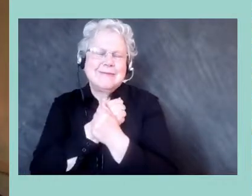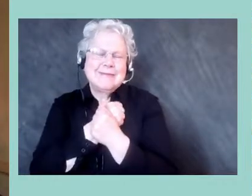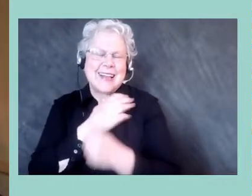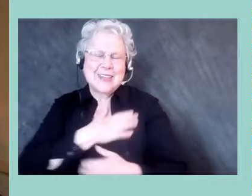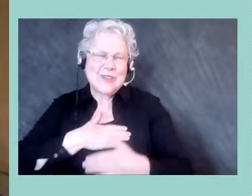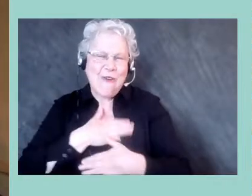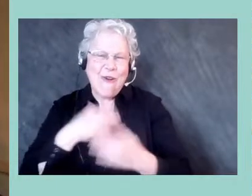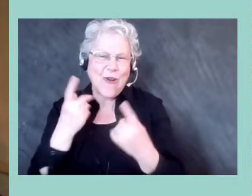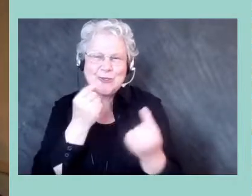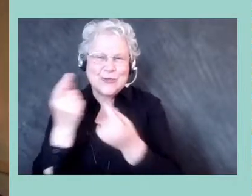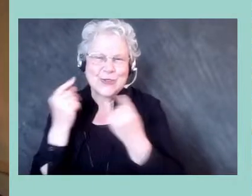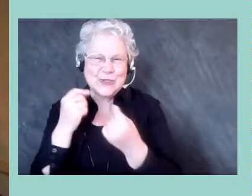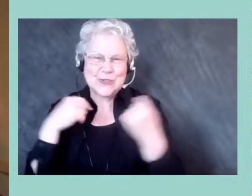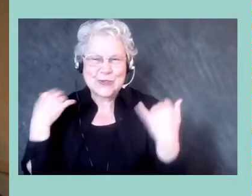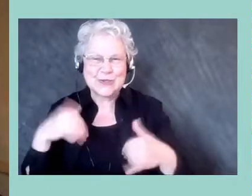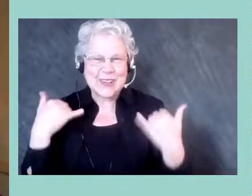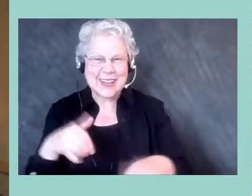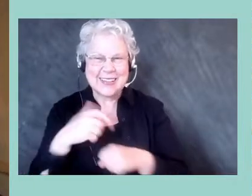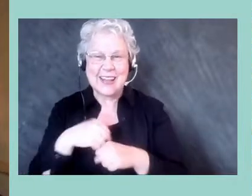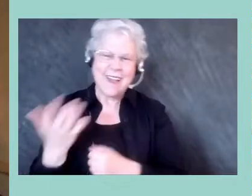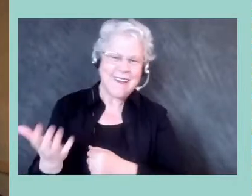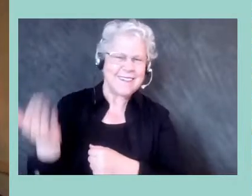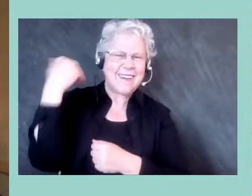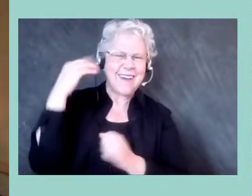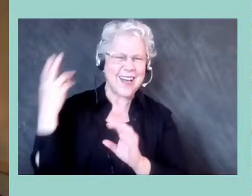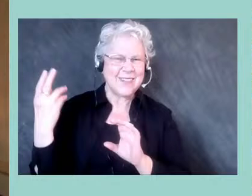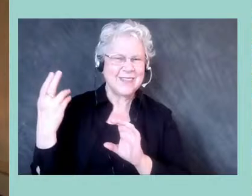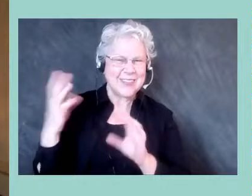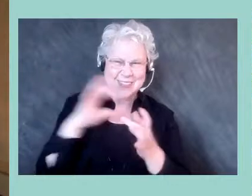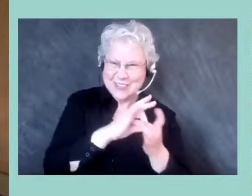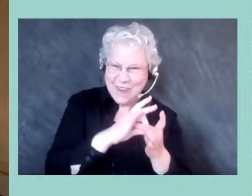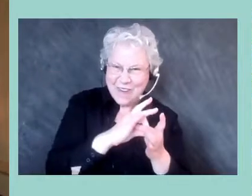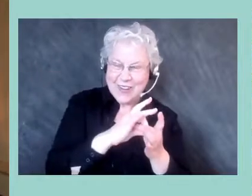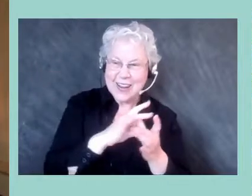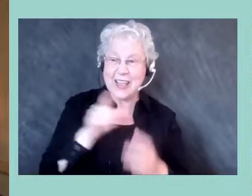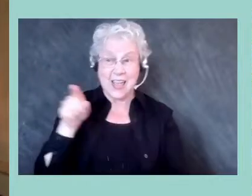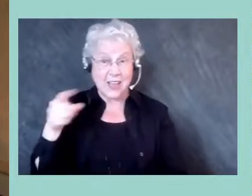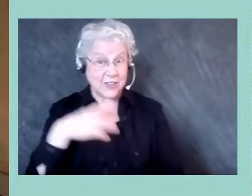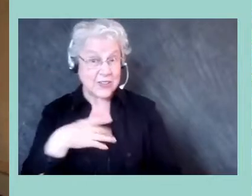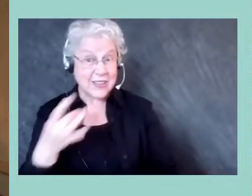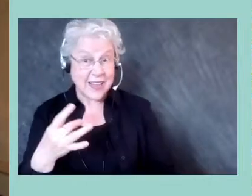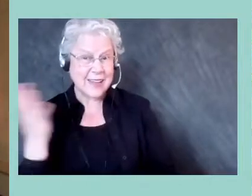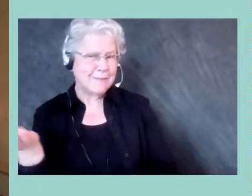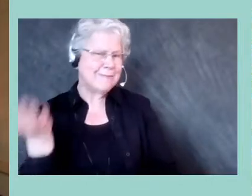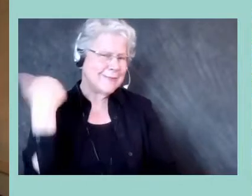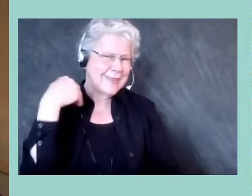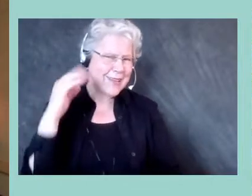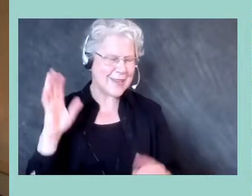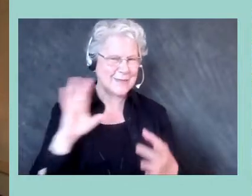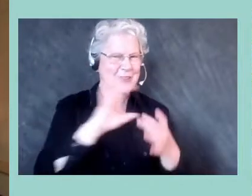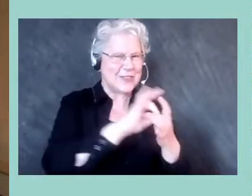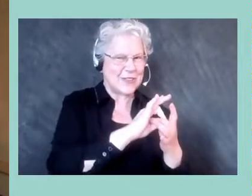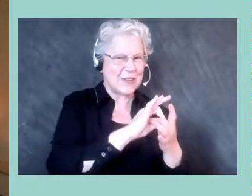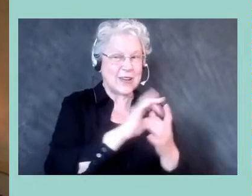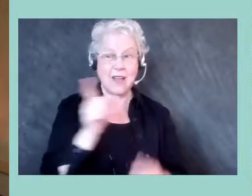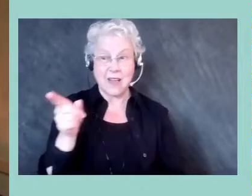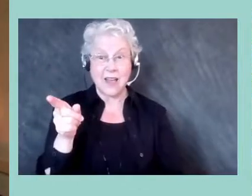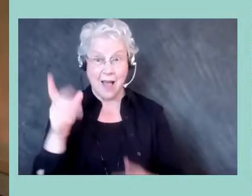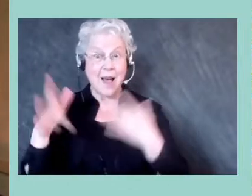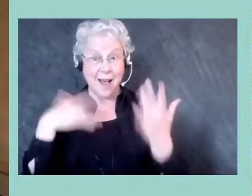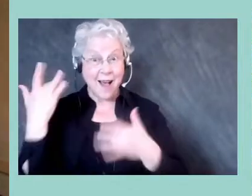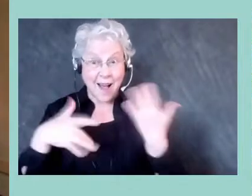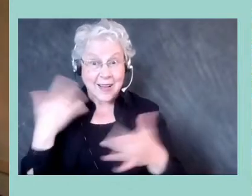about the things we loved to do at recess, and I told her she could come join us if she thought it sounded